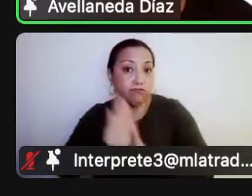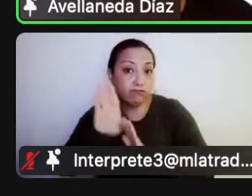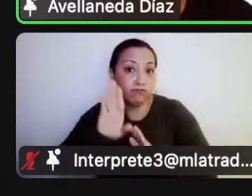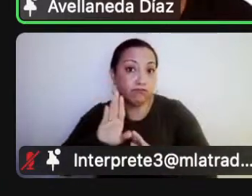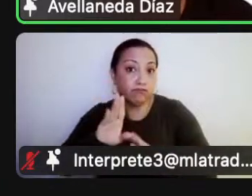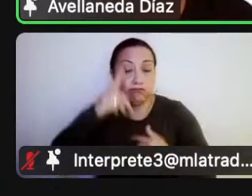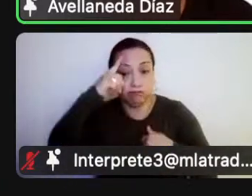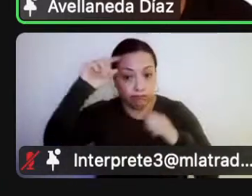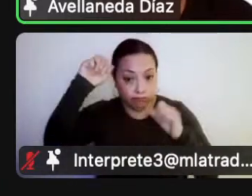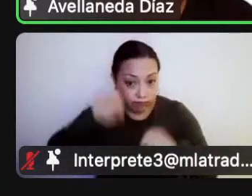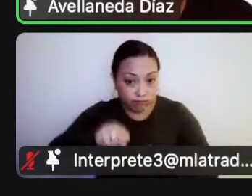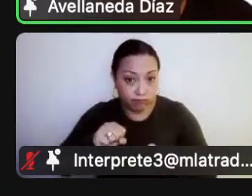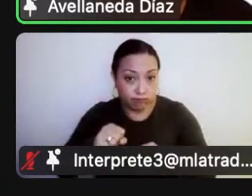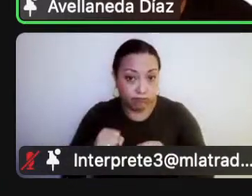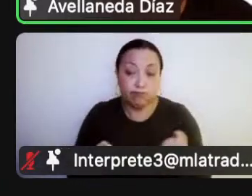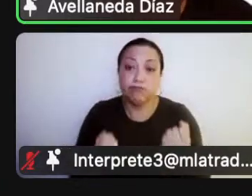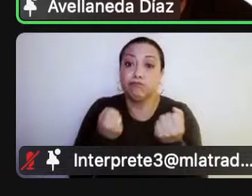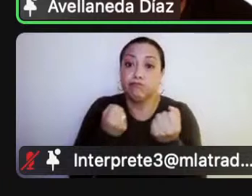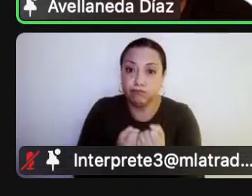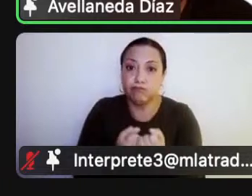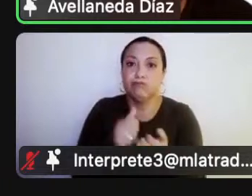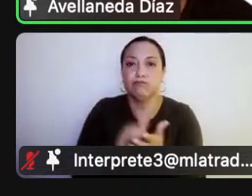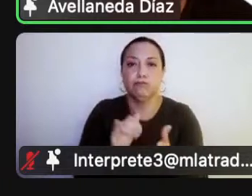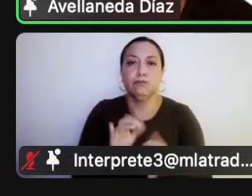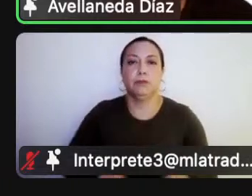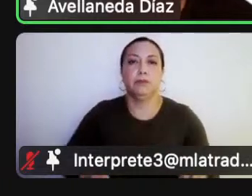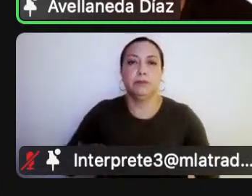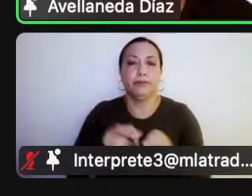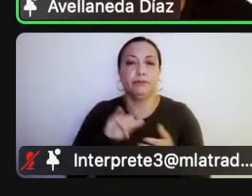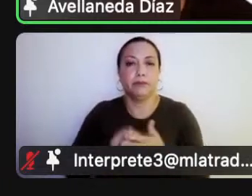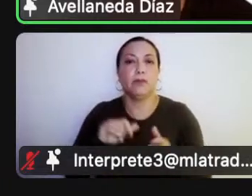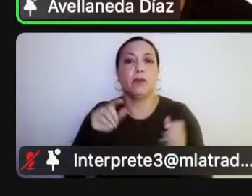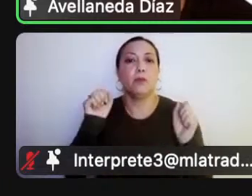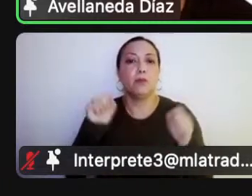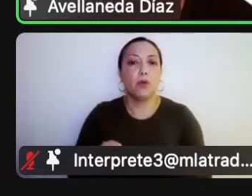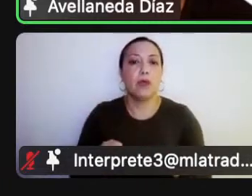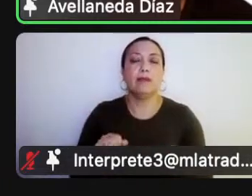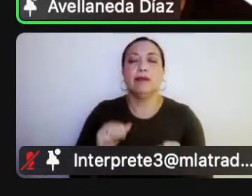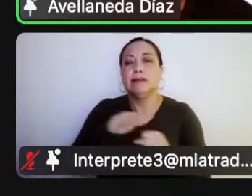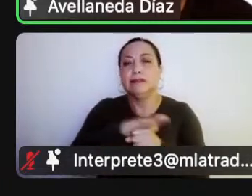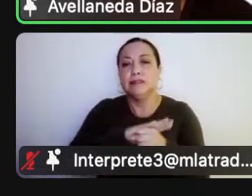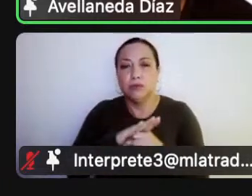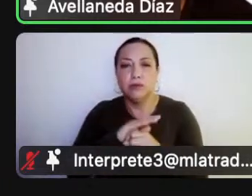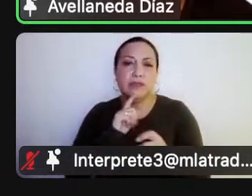the capacity and to support in that regard. So the